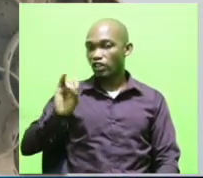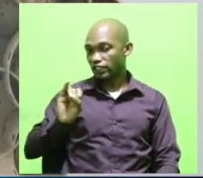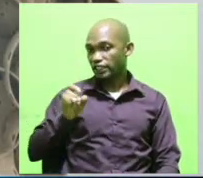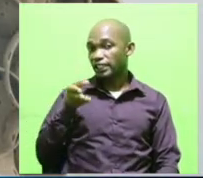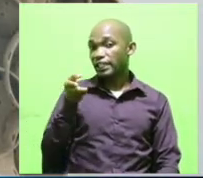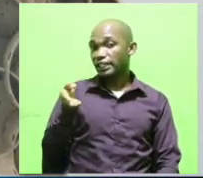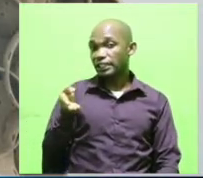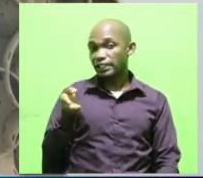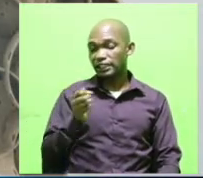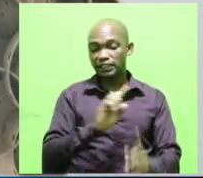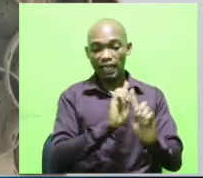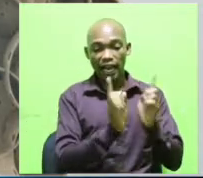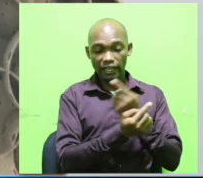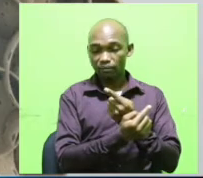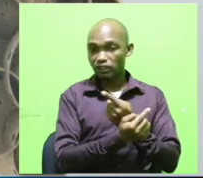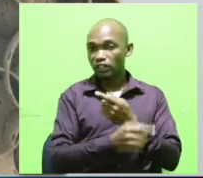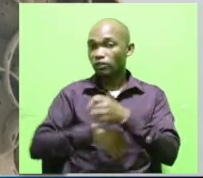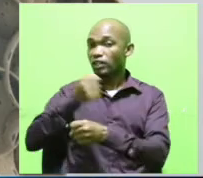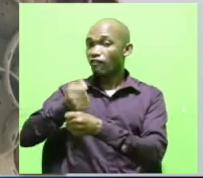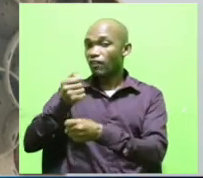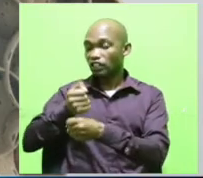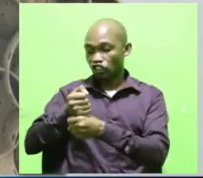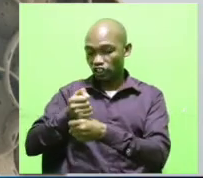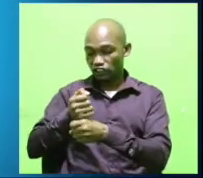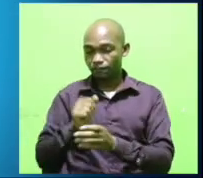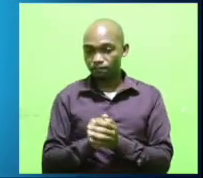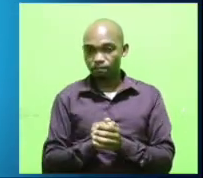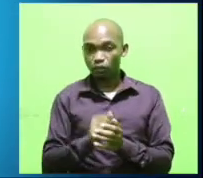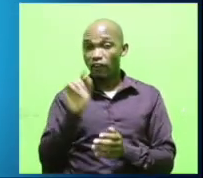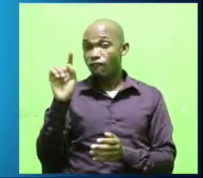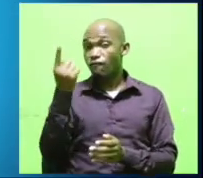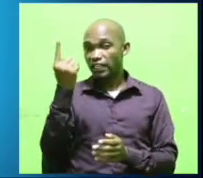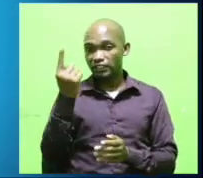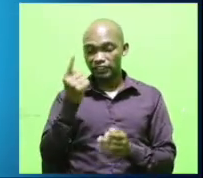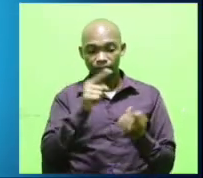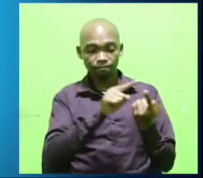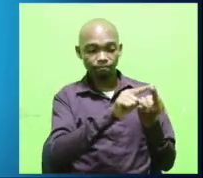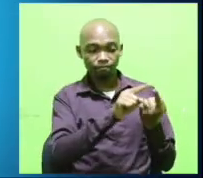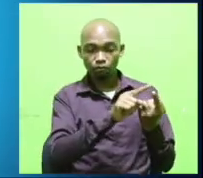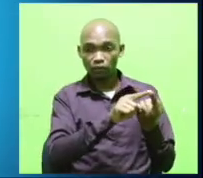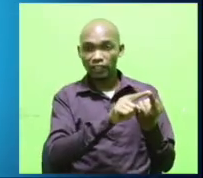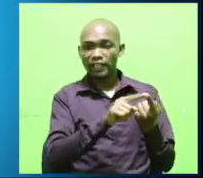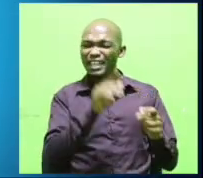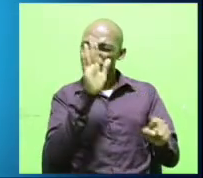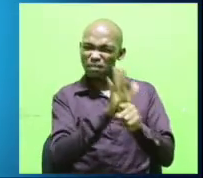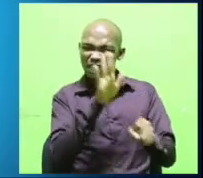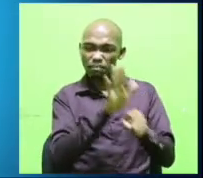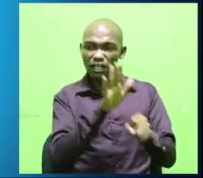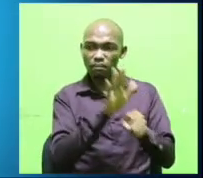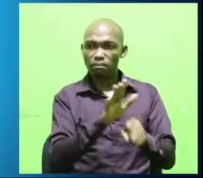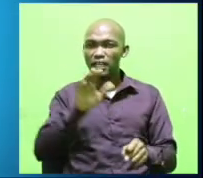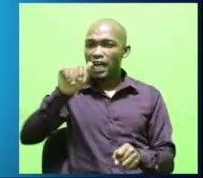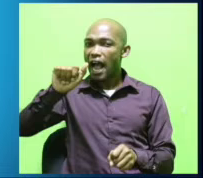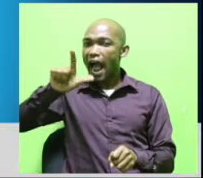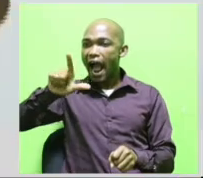alveoli has many features that adapt to their function. So let's discuss them. First, there is huge number of